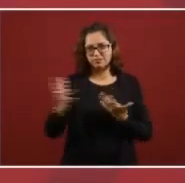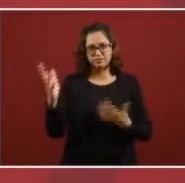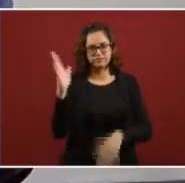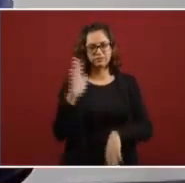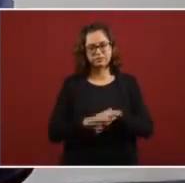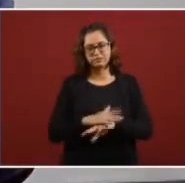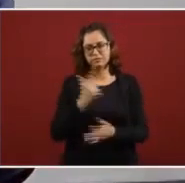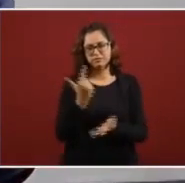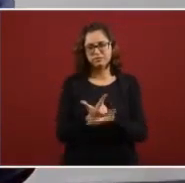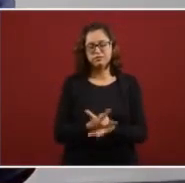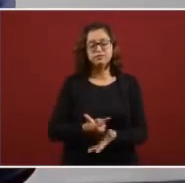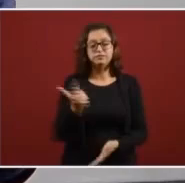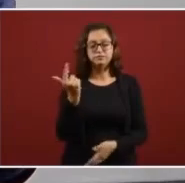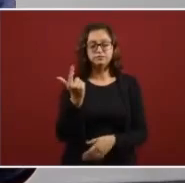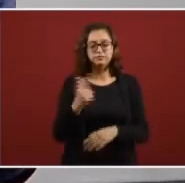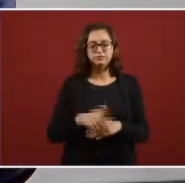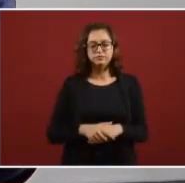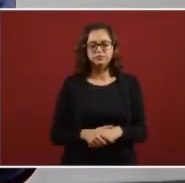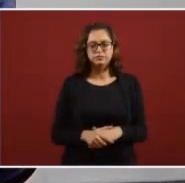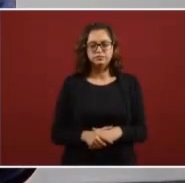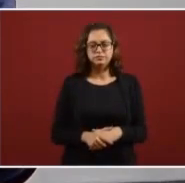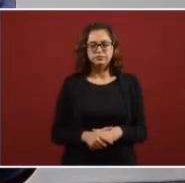it was more complicated